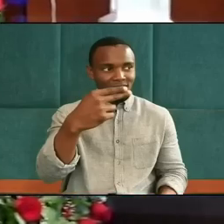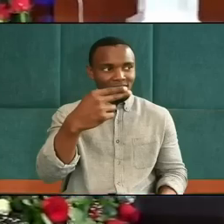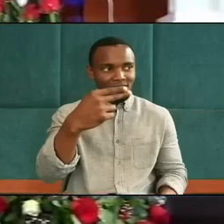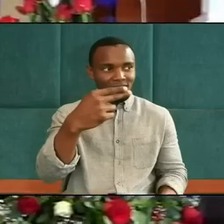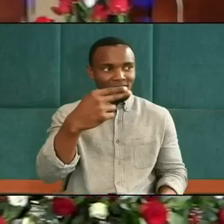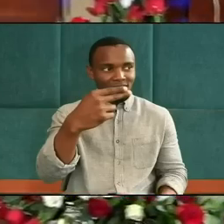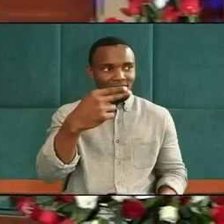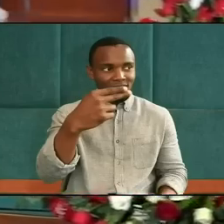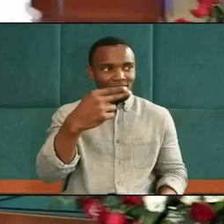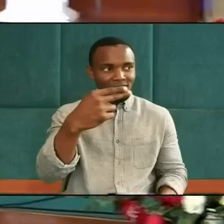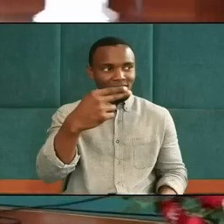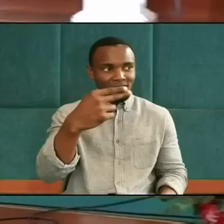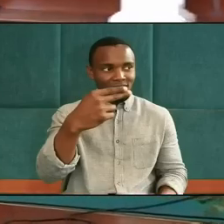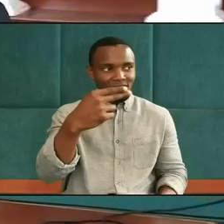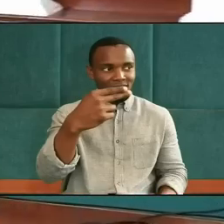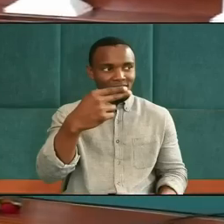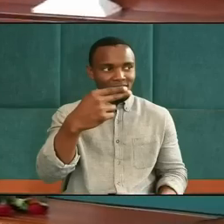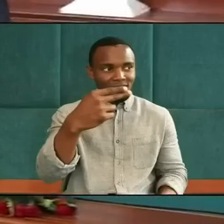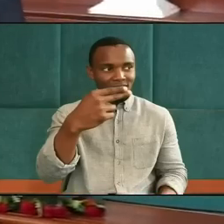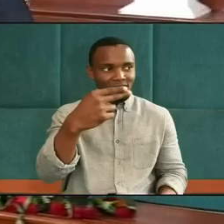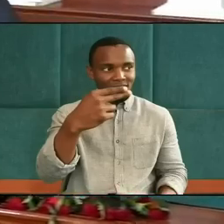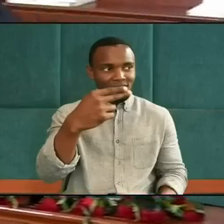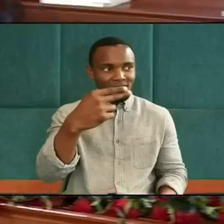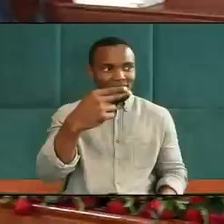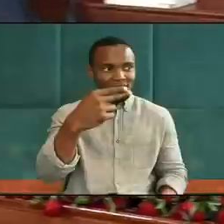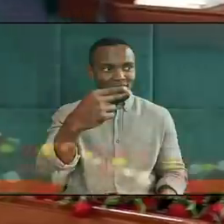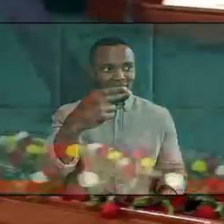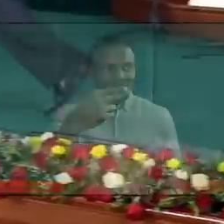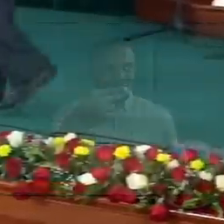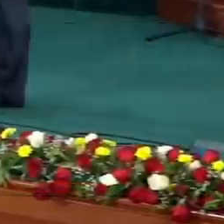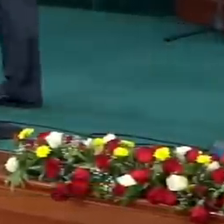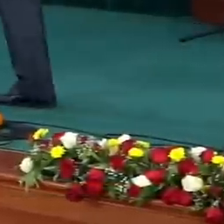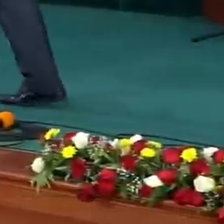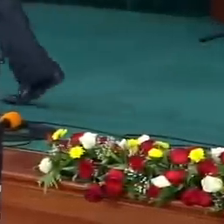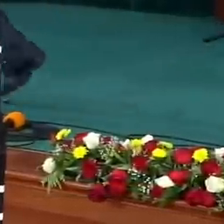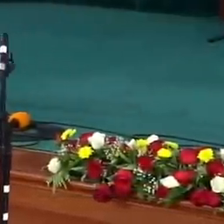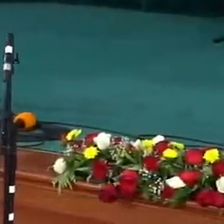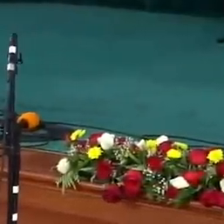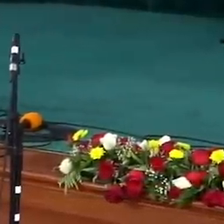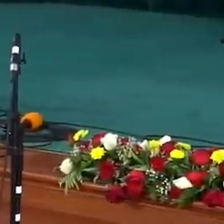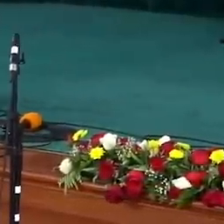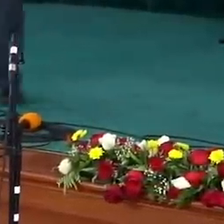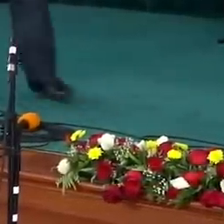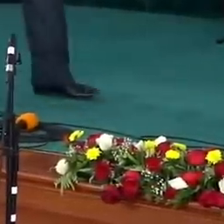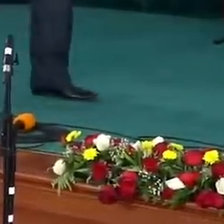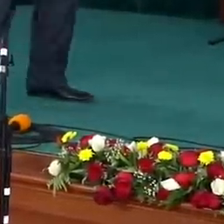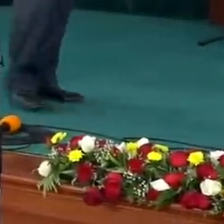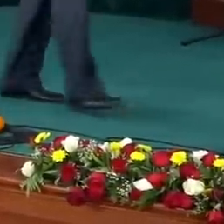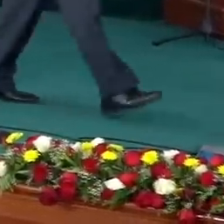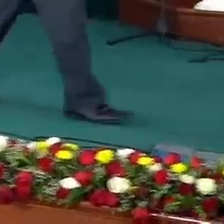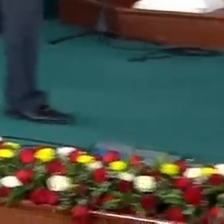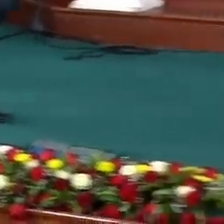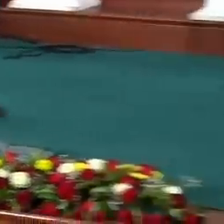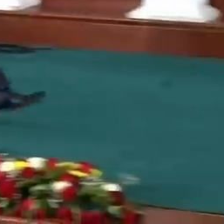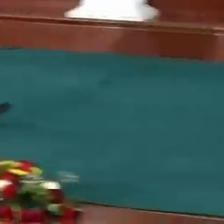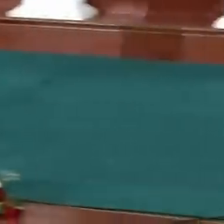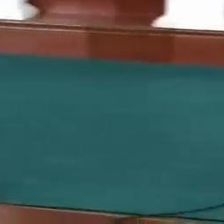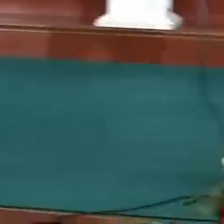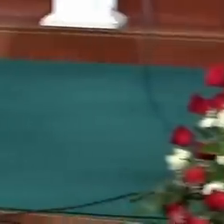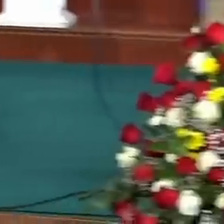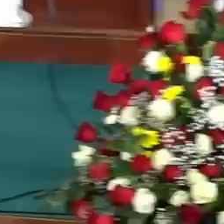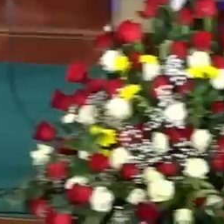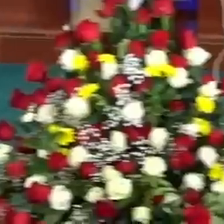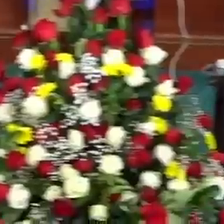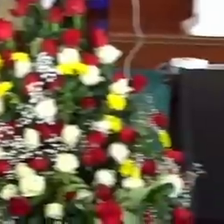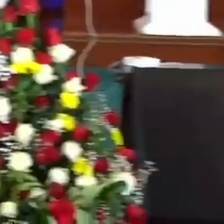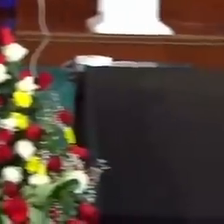of Peter passing by may fall on them. Call